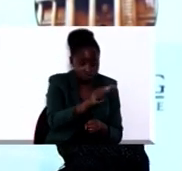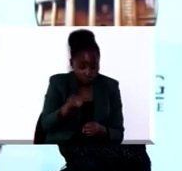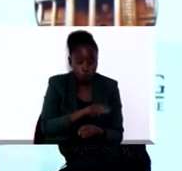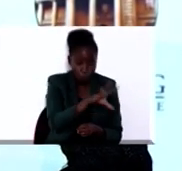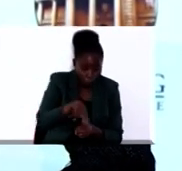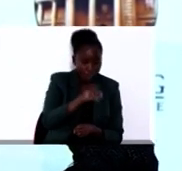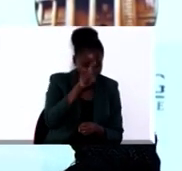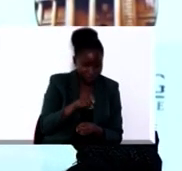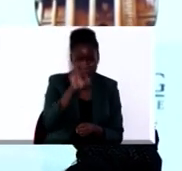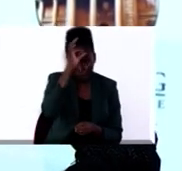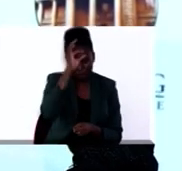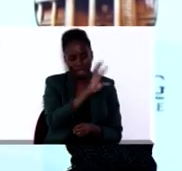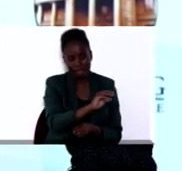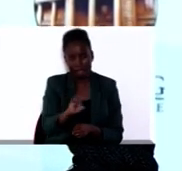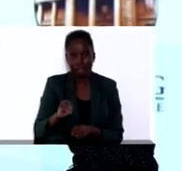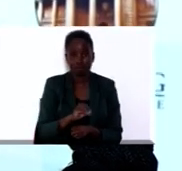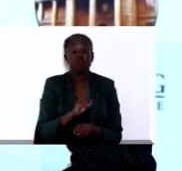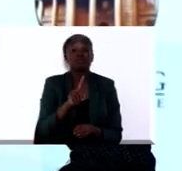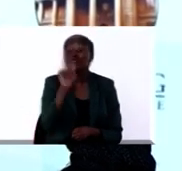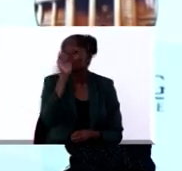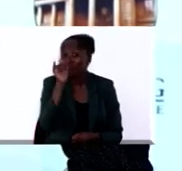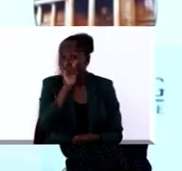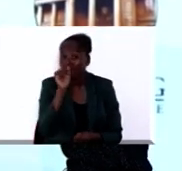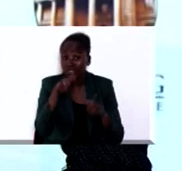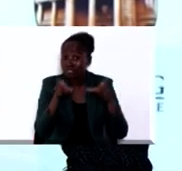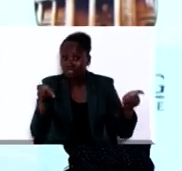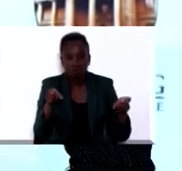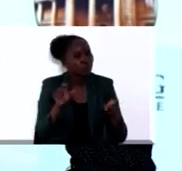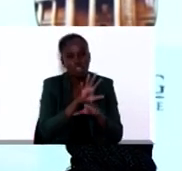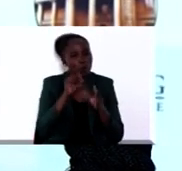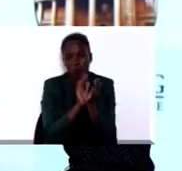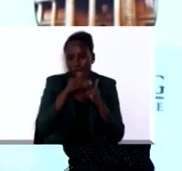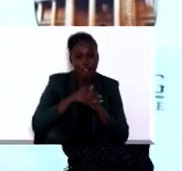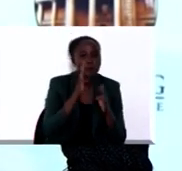to criminals, you have nowhere to hide.